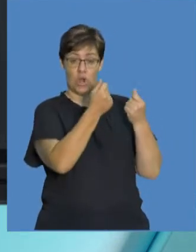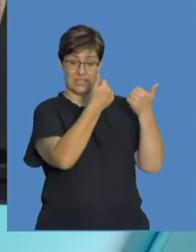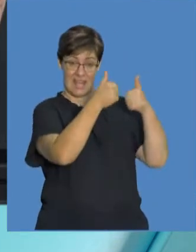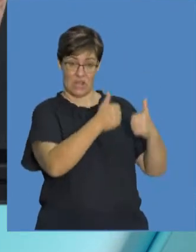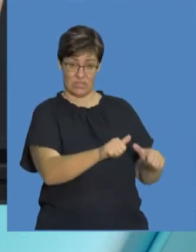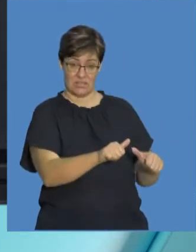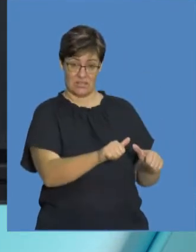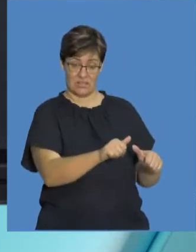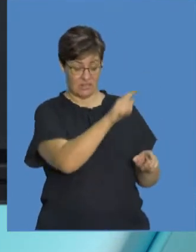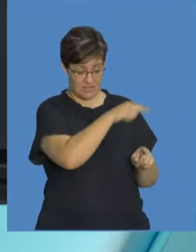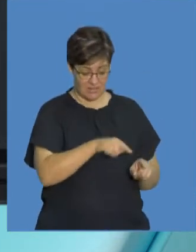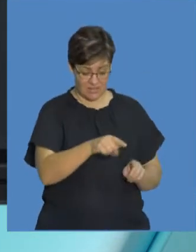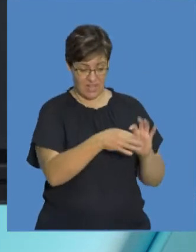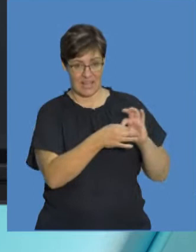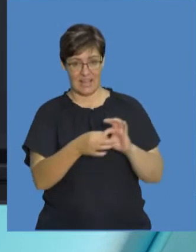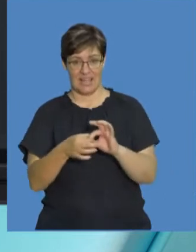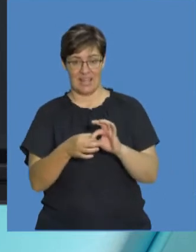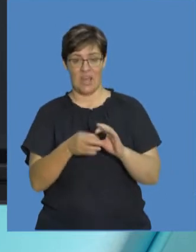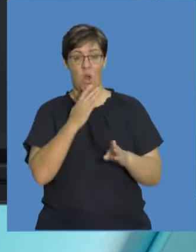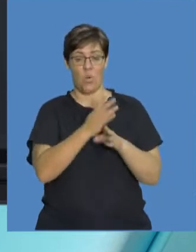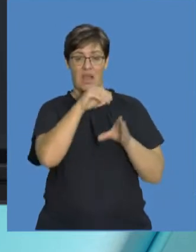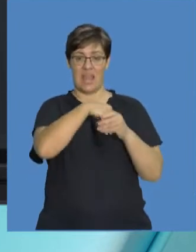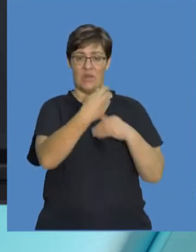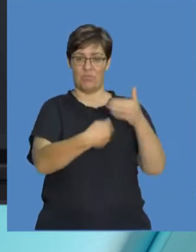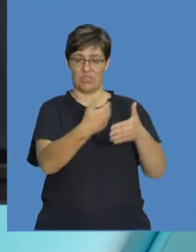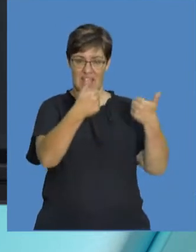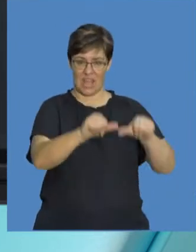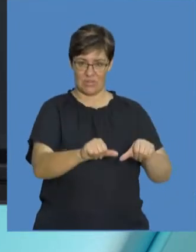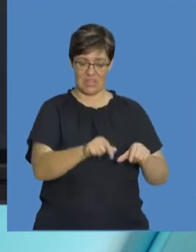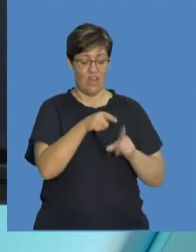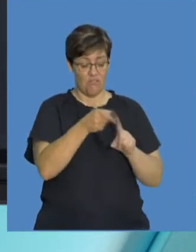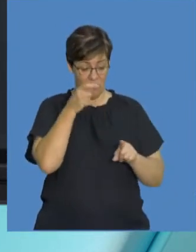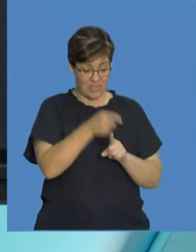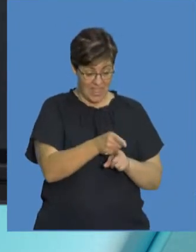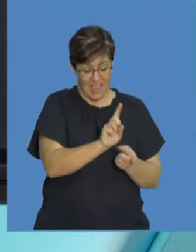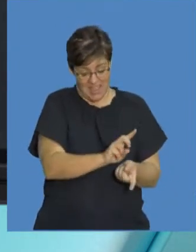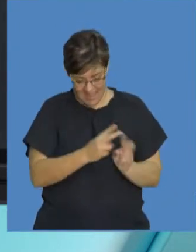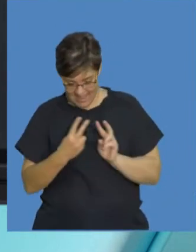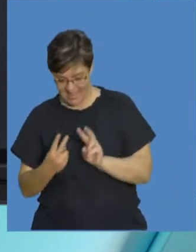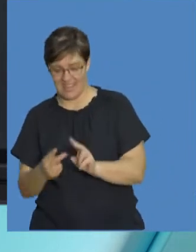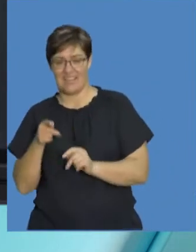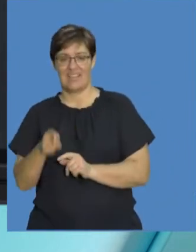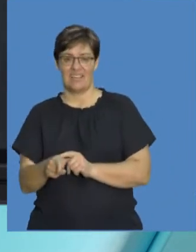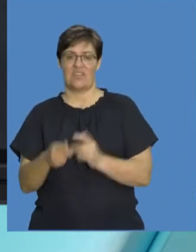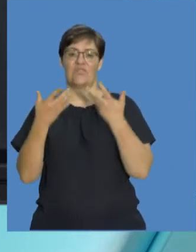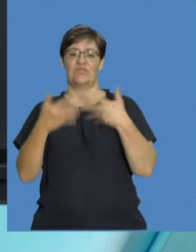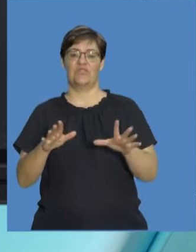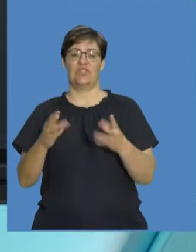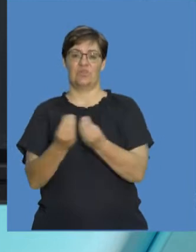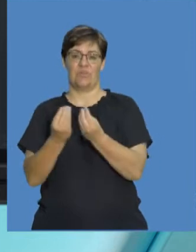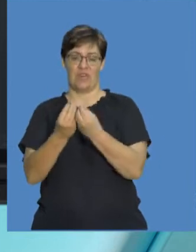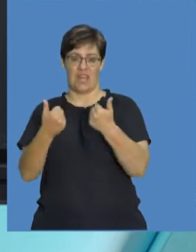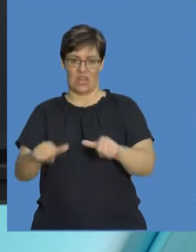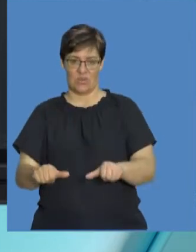cost accounts into the work in process account, and from your work in process account into the finished